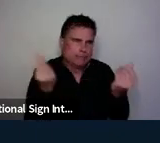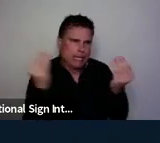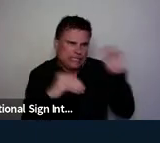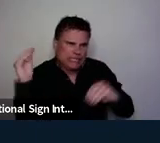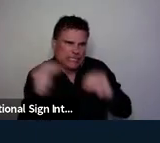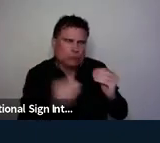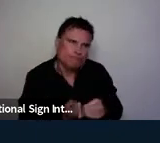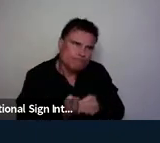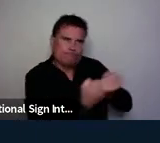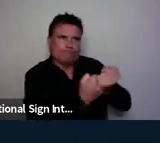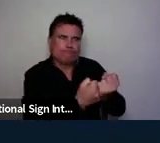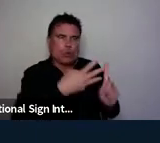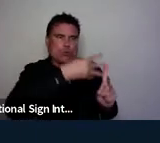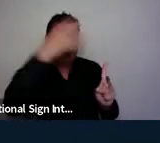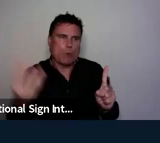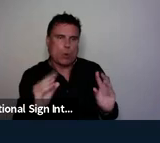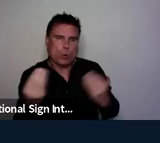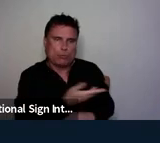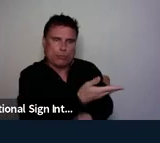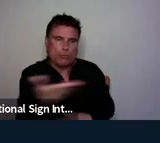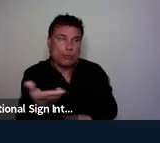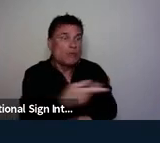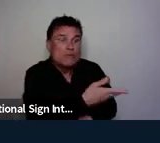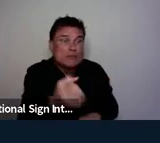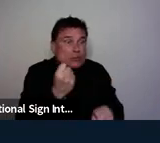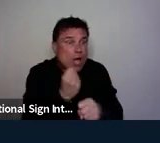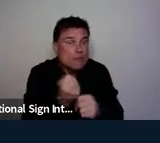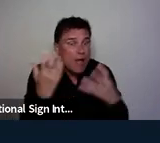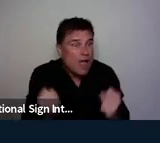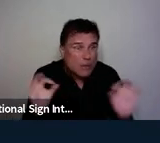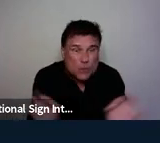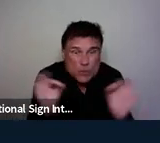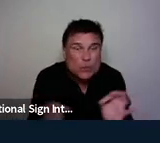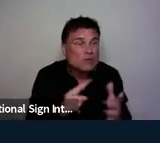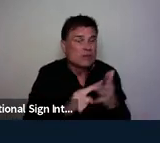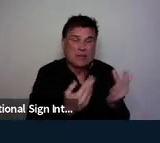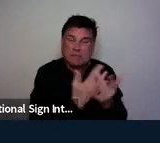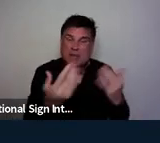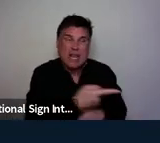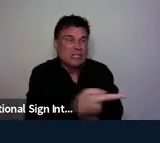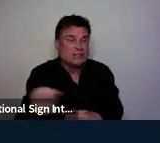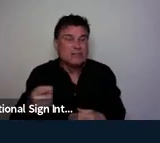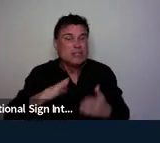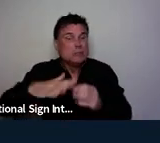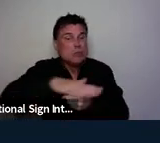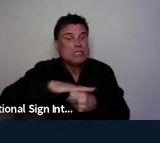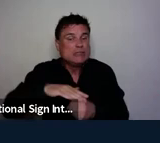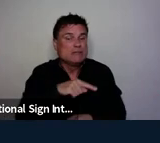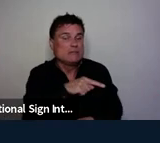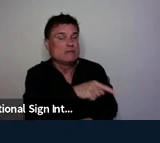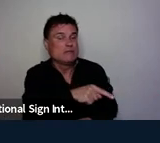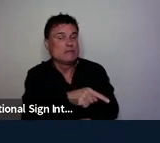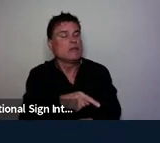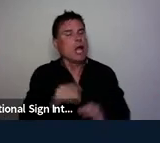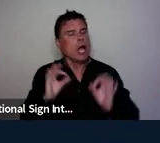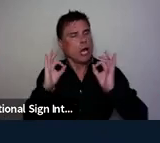population. And many of the LGBTI community work in the informal sector and lack access to paid sick leave, unemployment